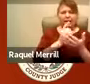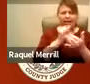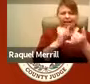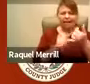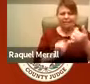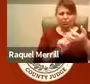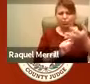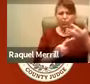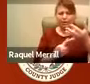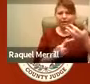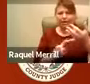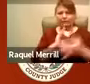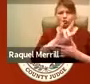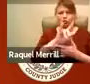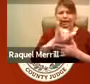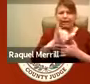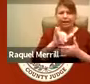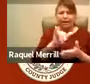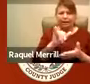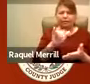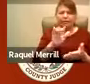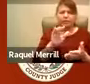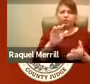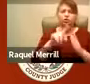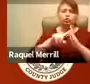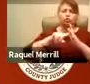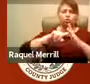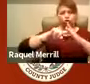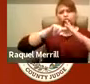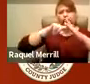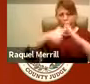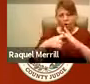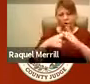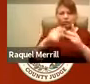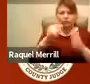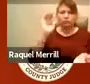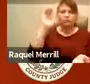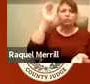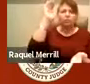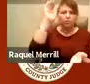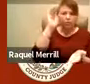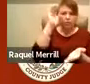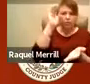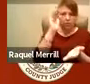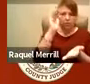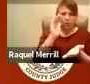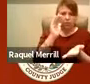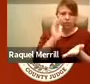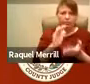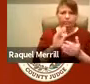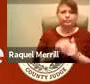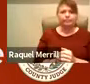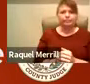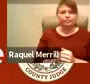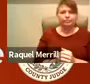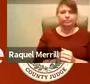July, and thank goodness it's starting to come down. Next slide.